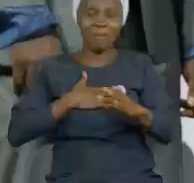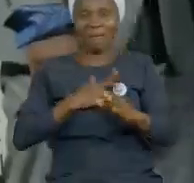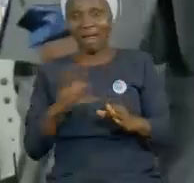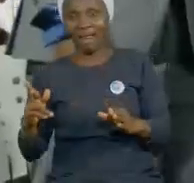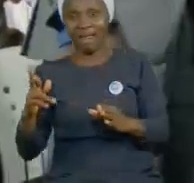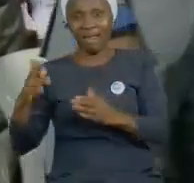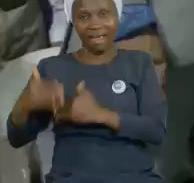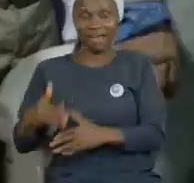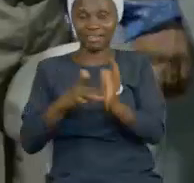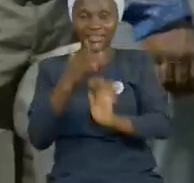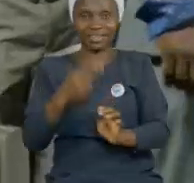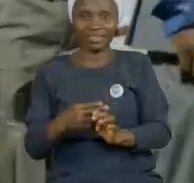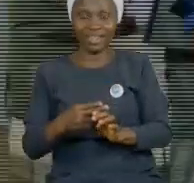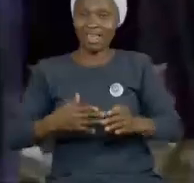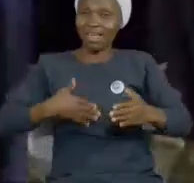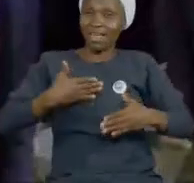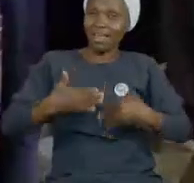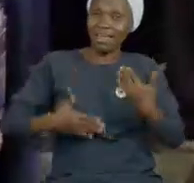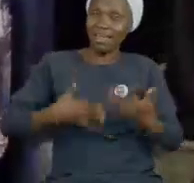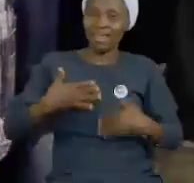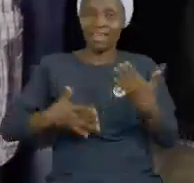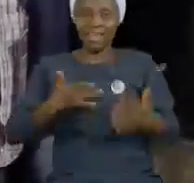Excitement in my front there.